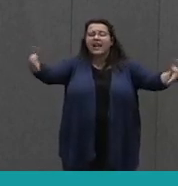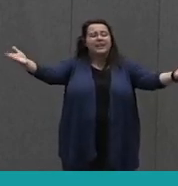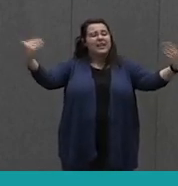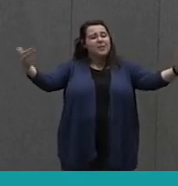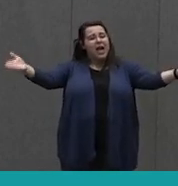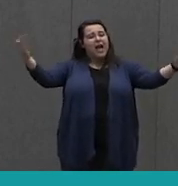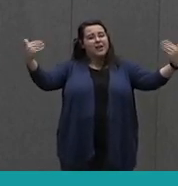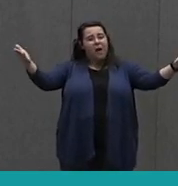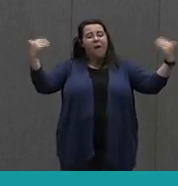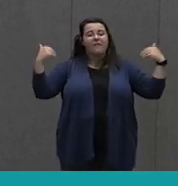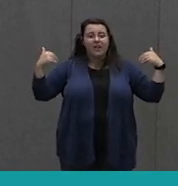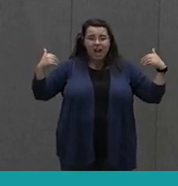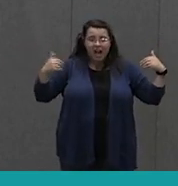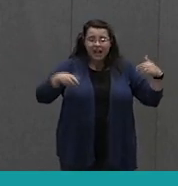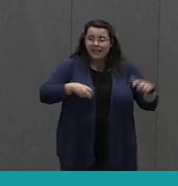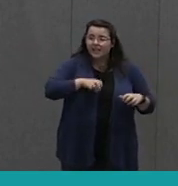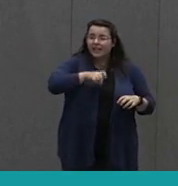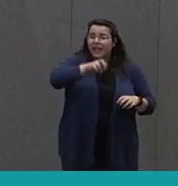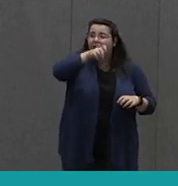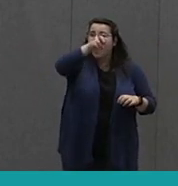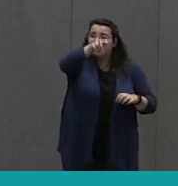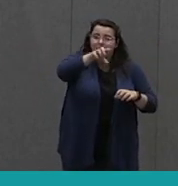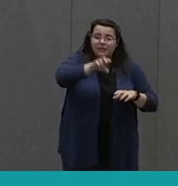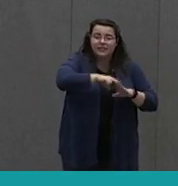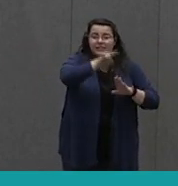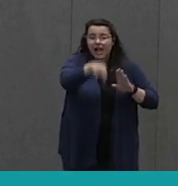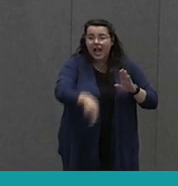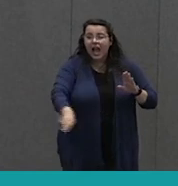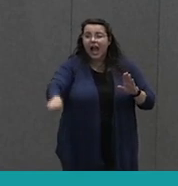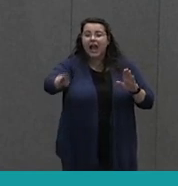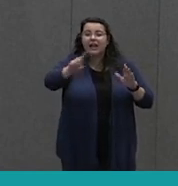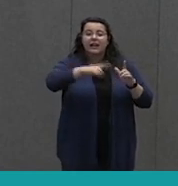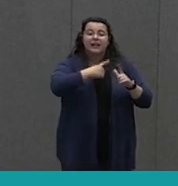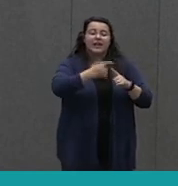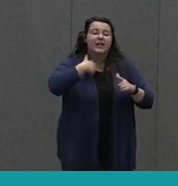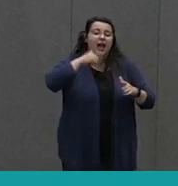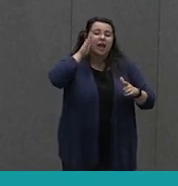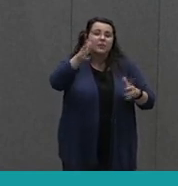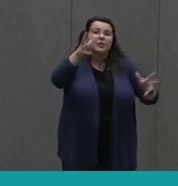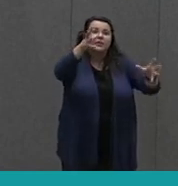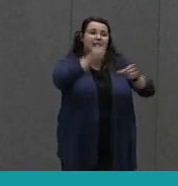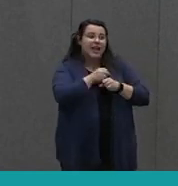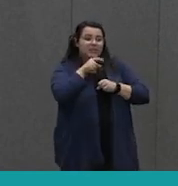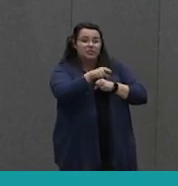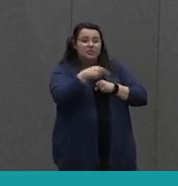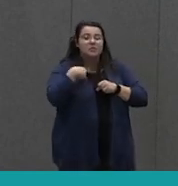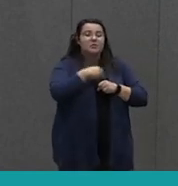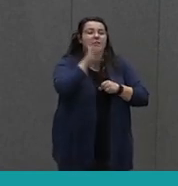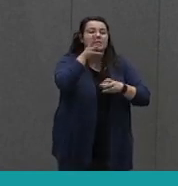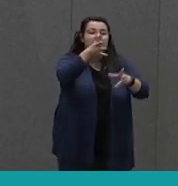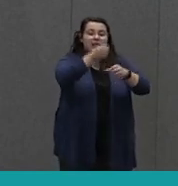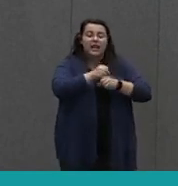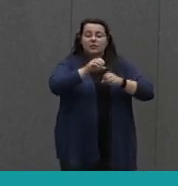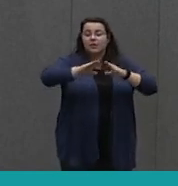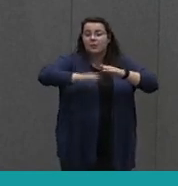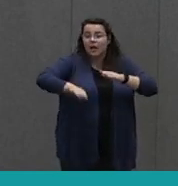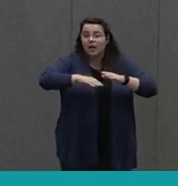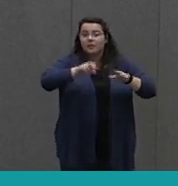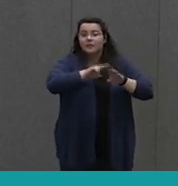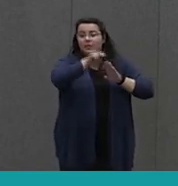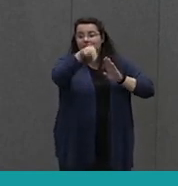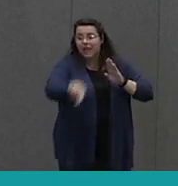You could be doing this just with paper. And yours would be laying flat down on the ground, but I've got some magnet letters.